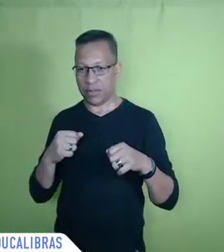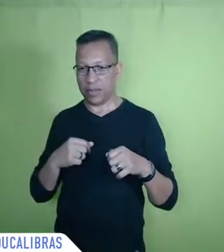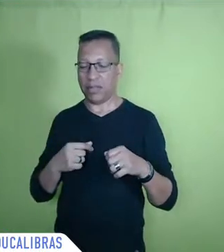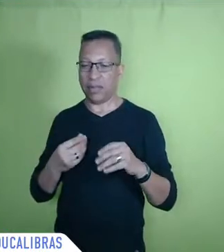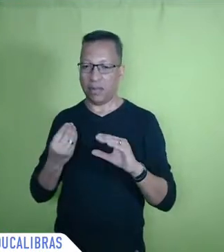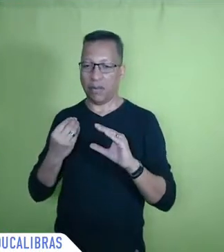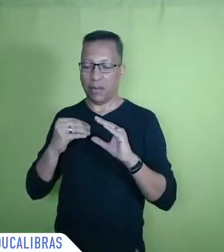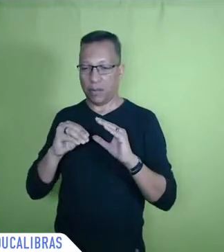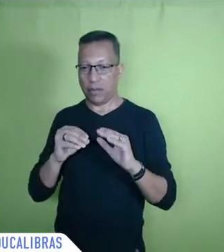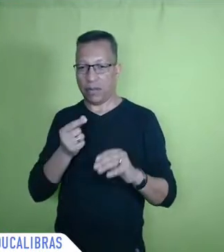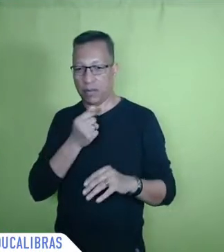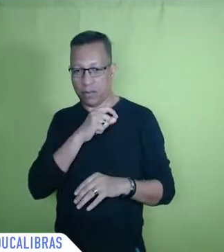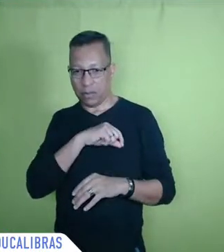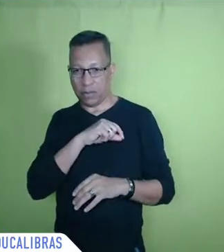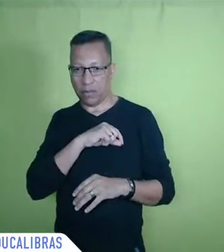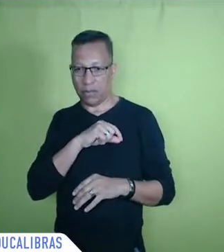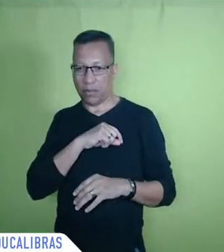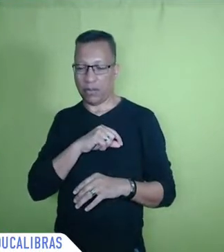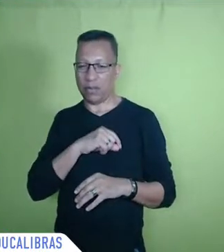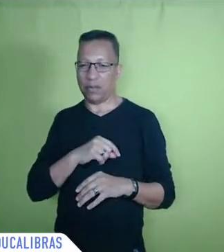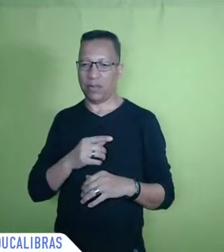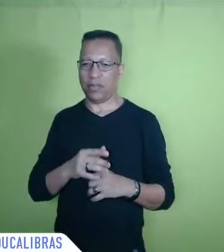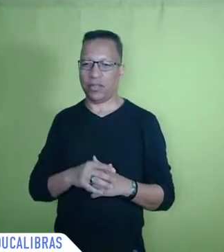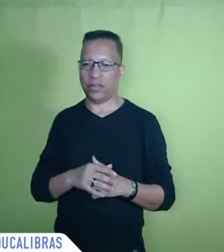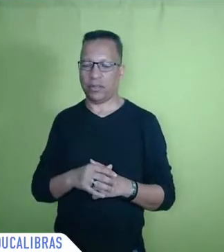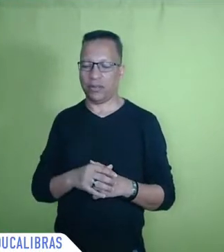Muito obrigada, Márcio.